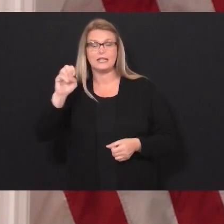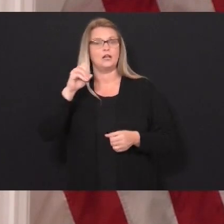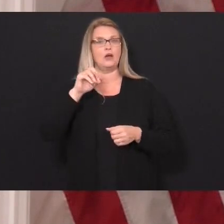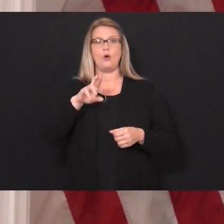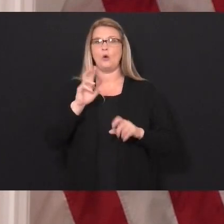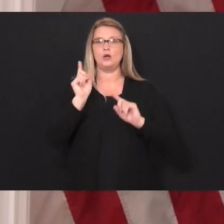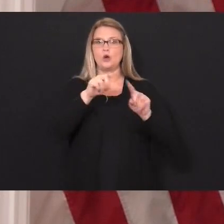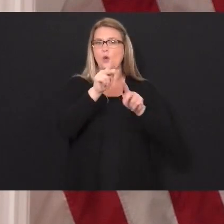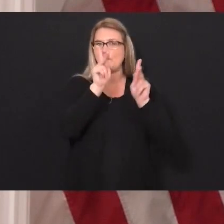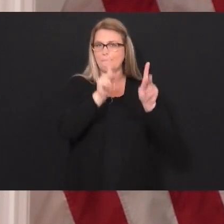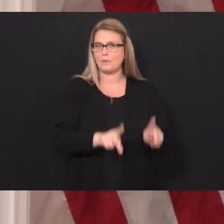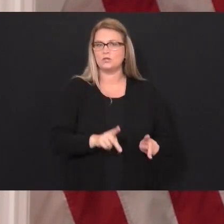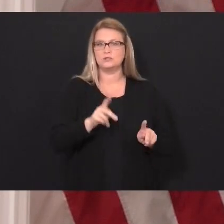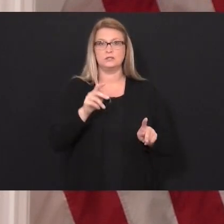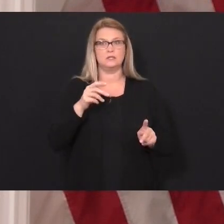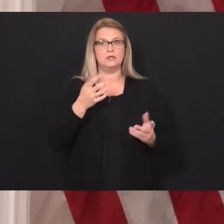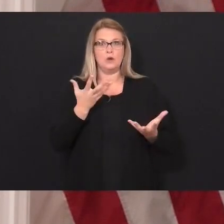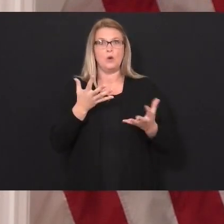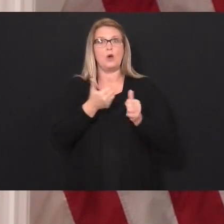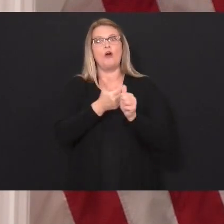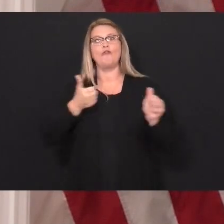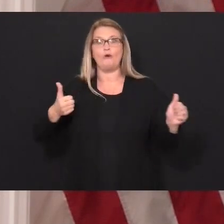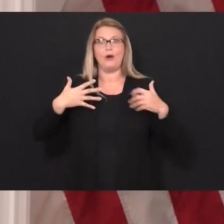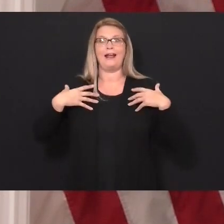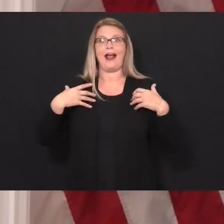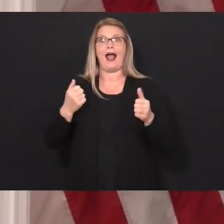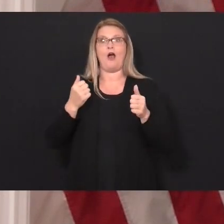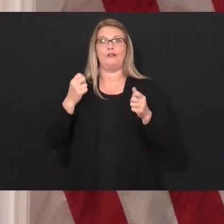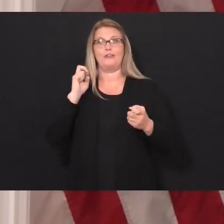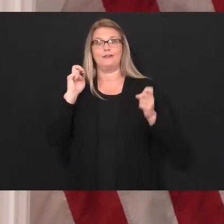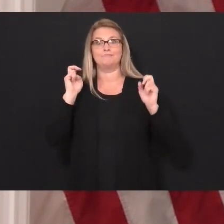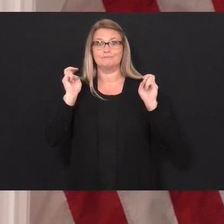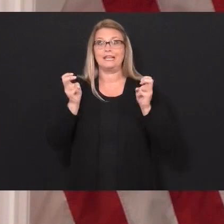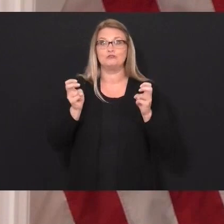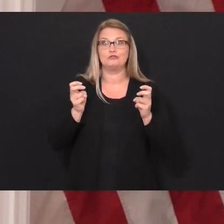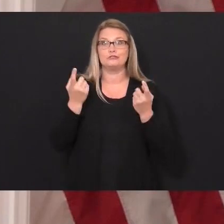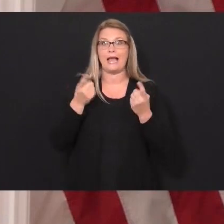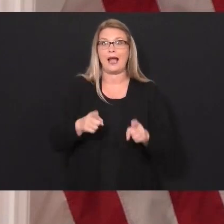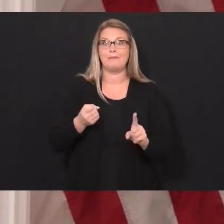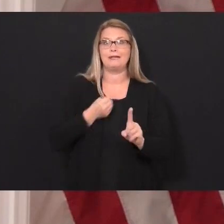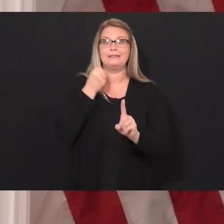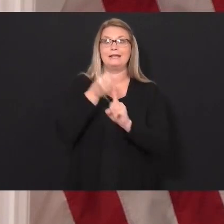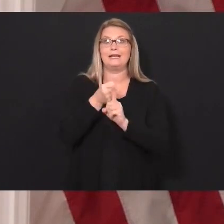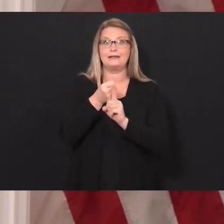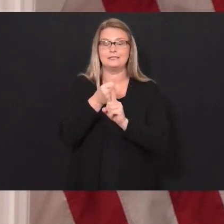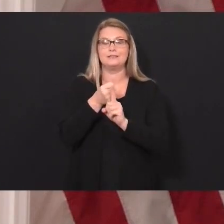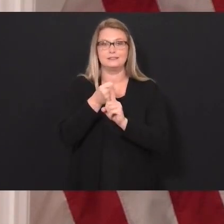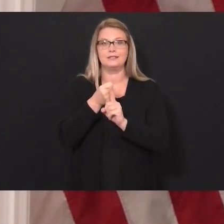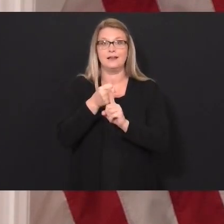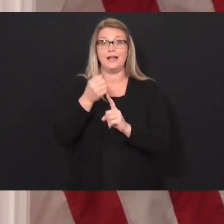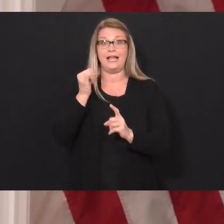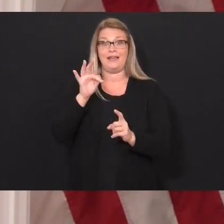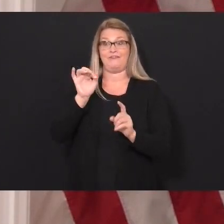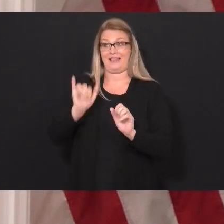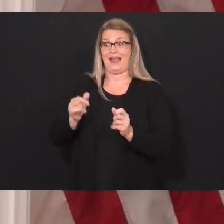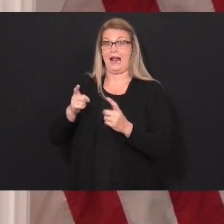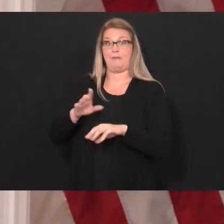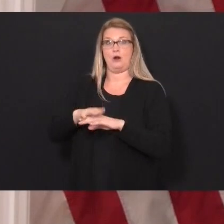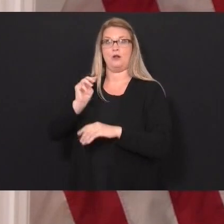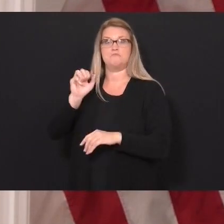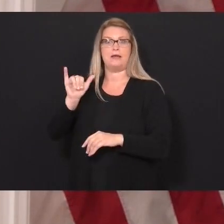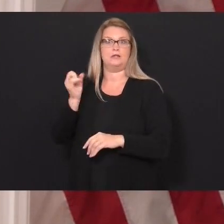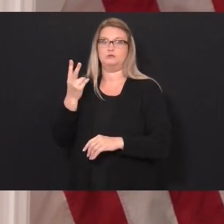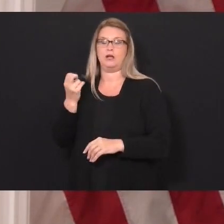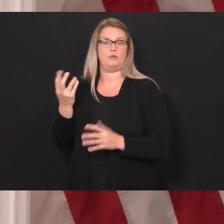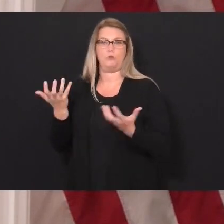concerns, that we could see a much higher turnout than what you would otherwise see on May 12th. Now, in terms